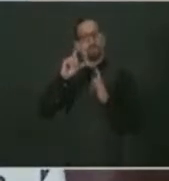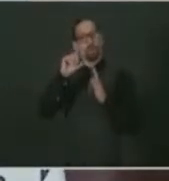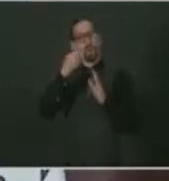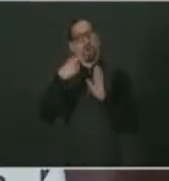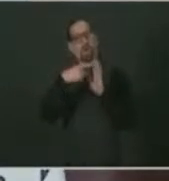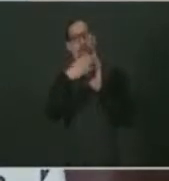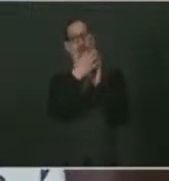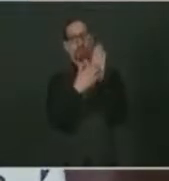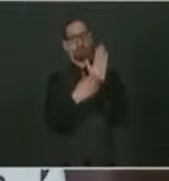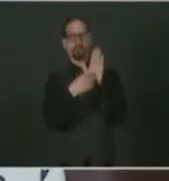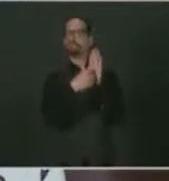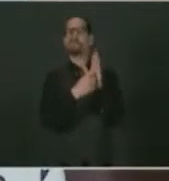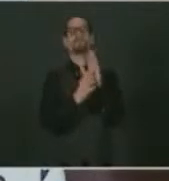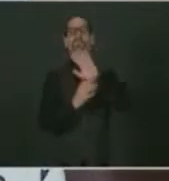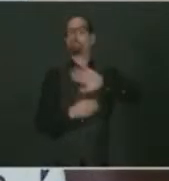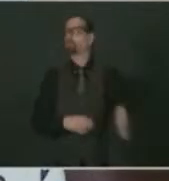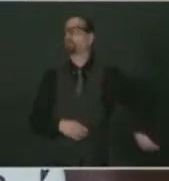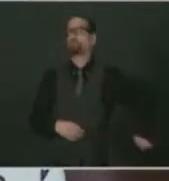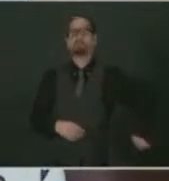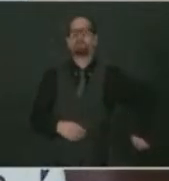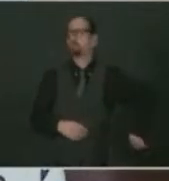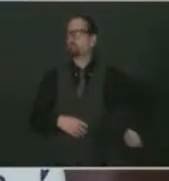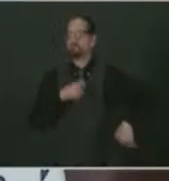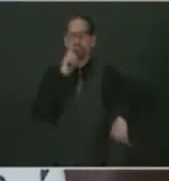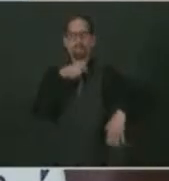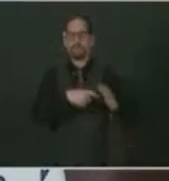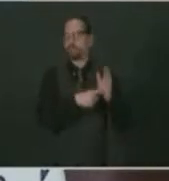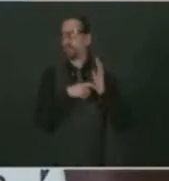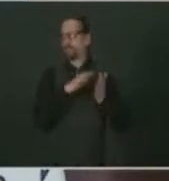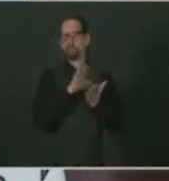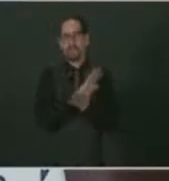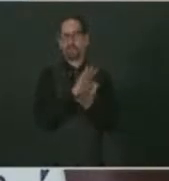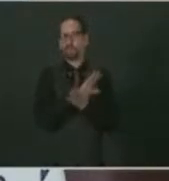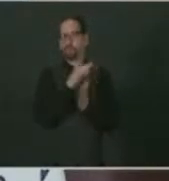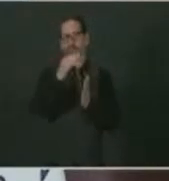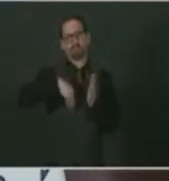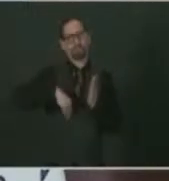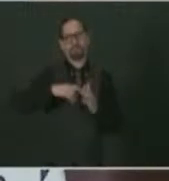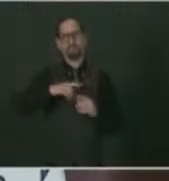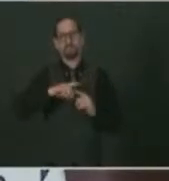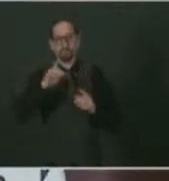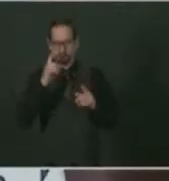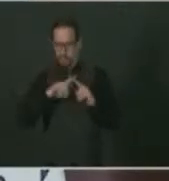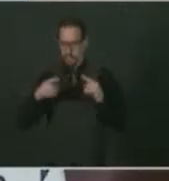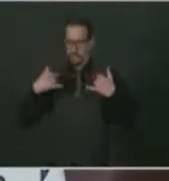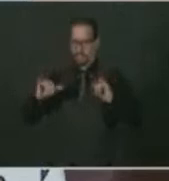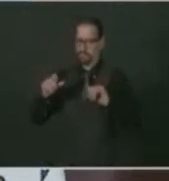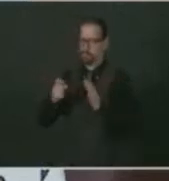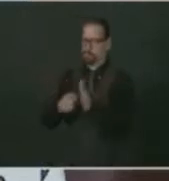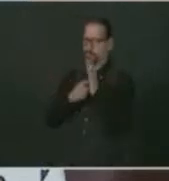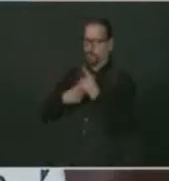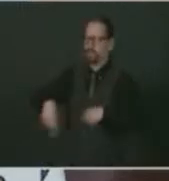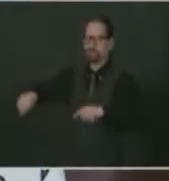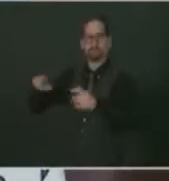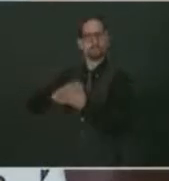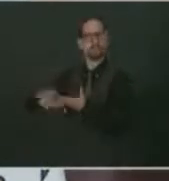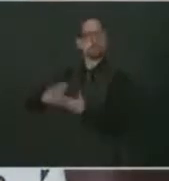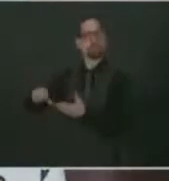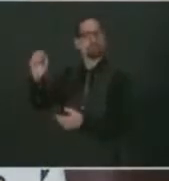given the evolving science around things like the cleaning of surfaces. So we do want to ensure